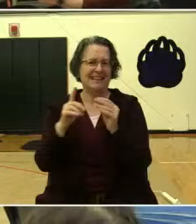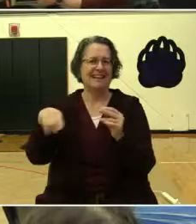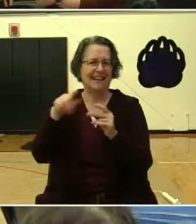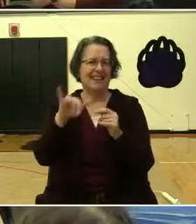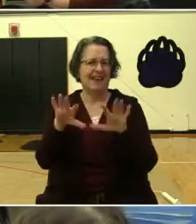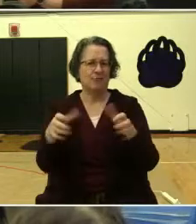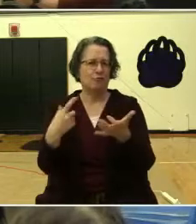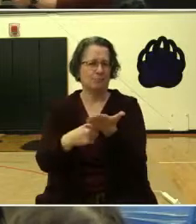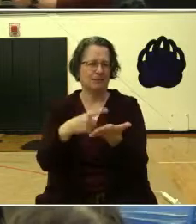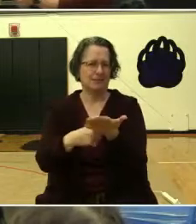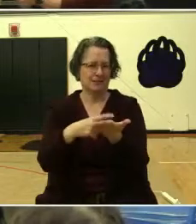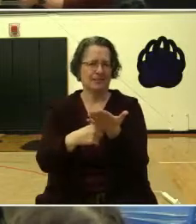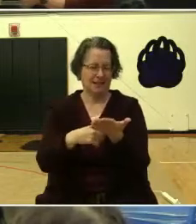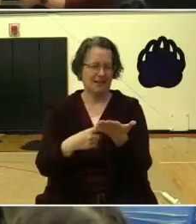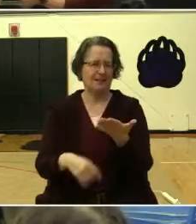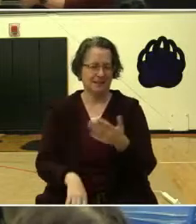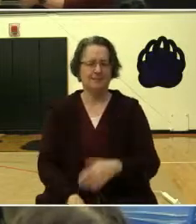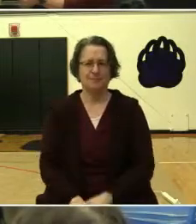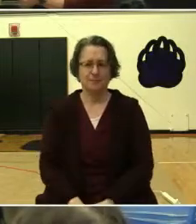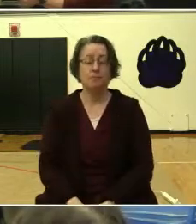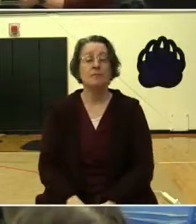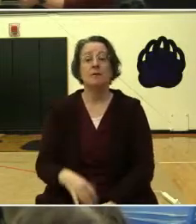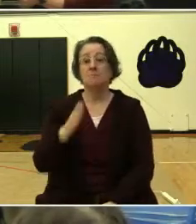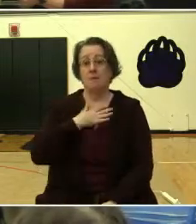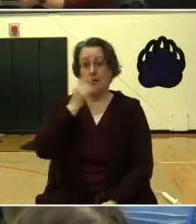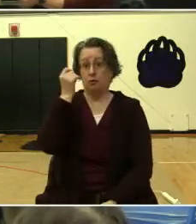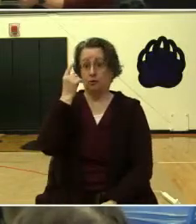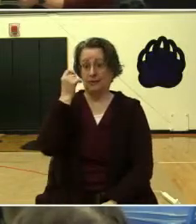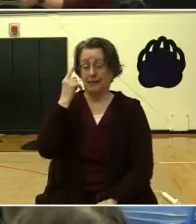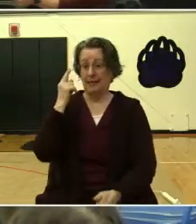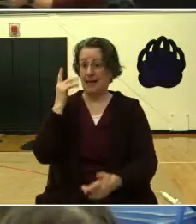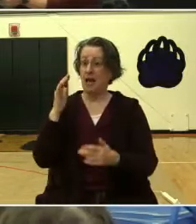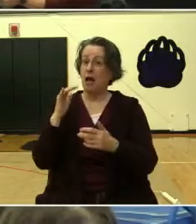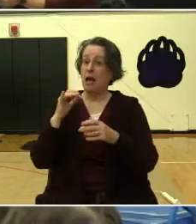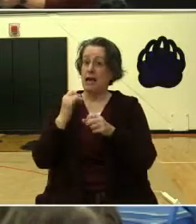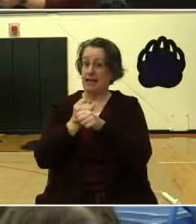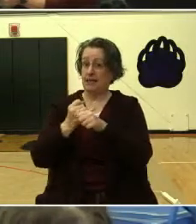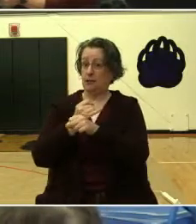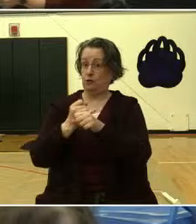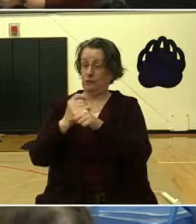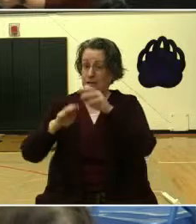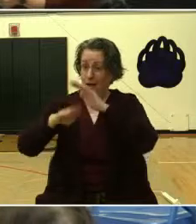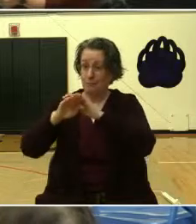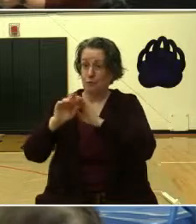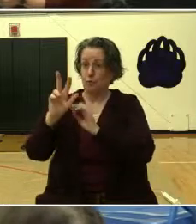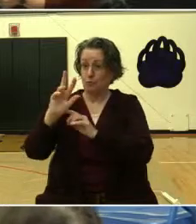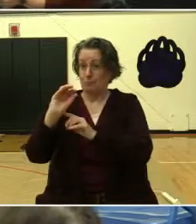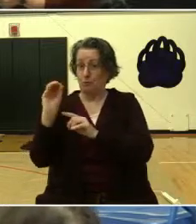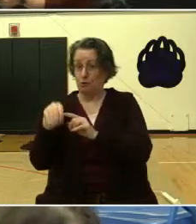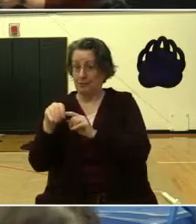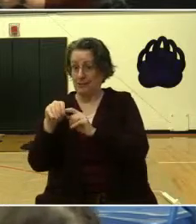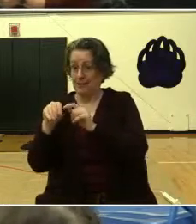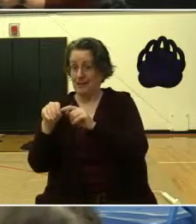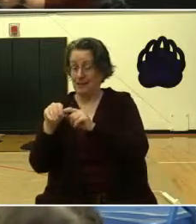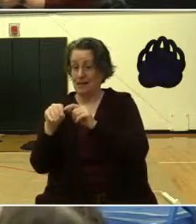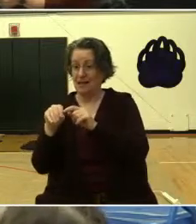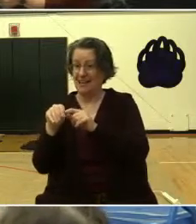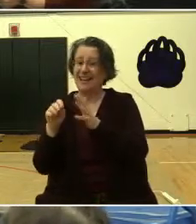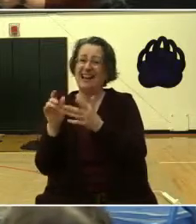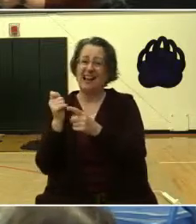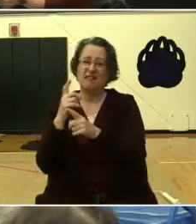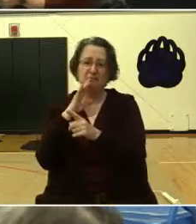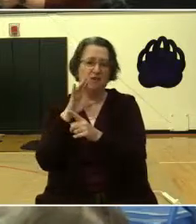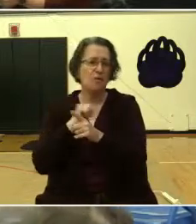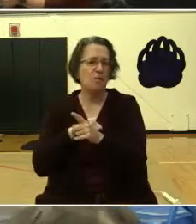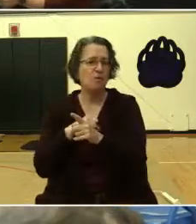um it's my understanding that the 3% uh up to 3% language in the motion uh is a little dated